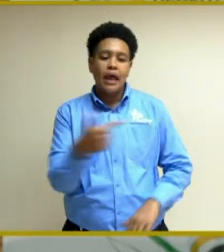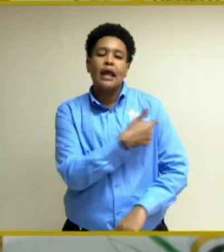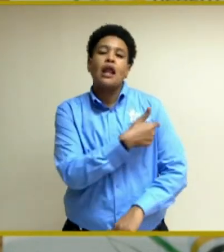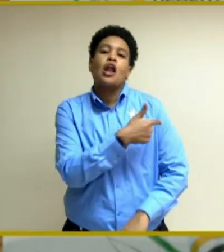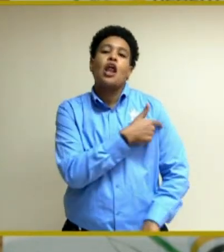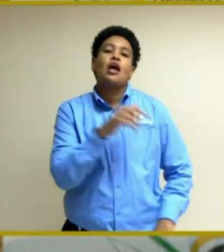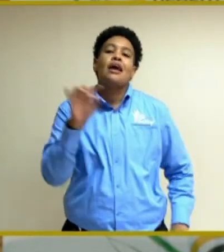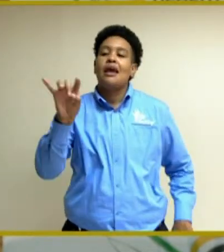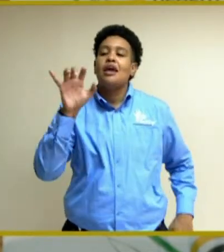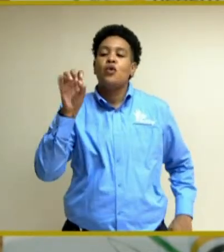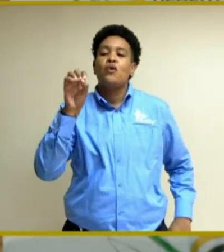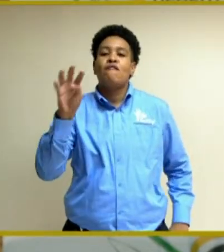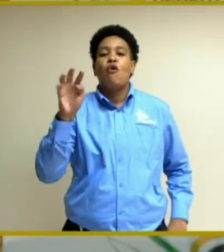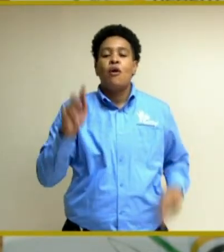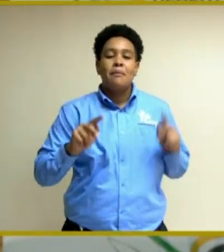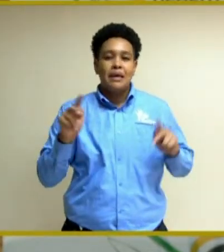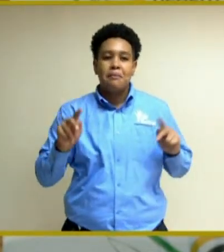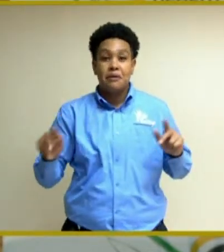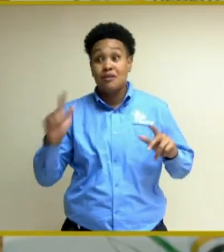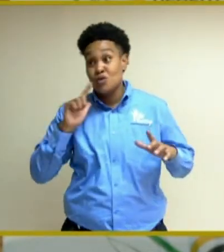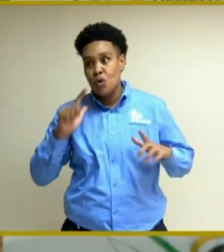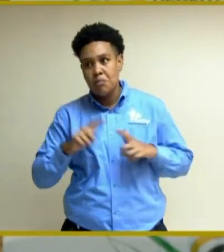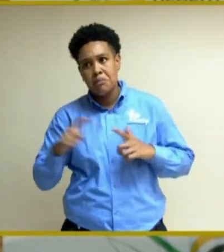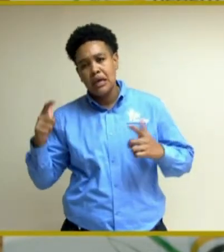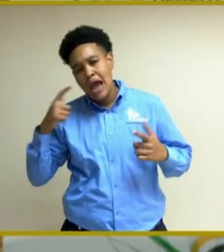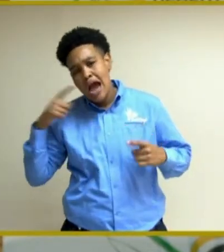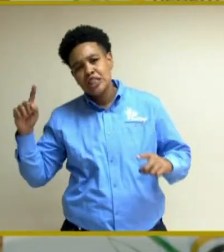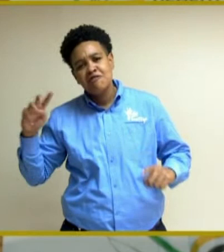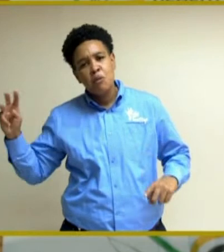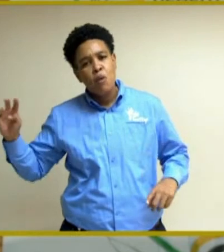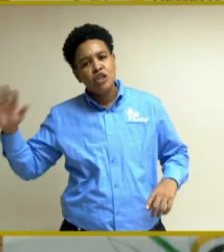some 804 persons. So significant achievement.